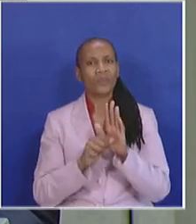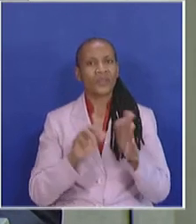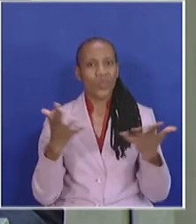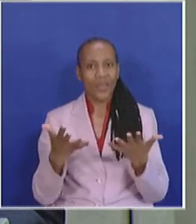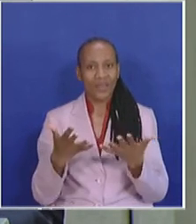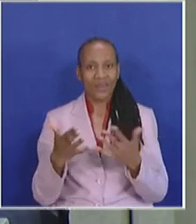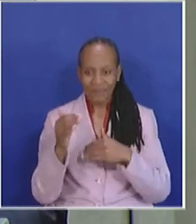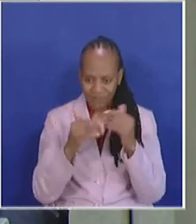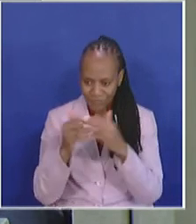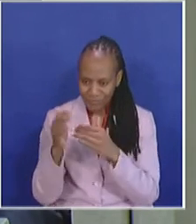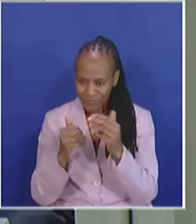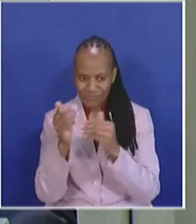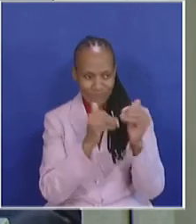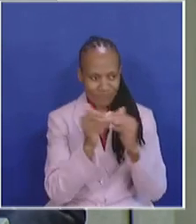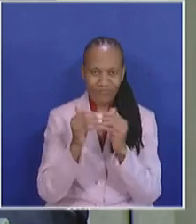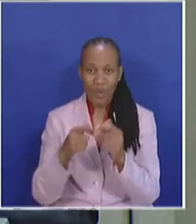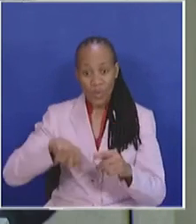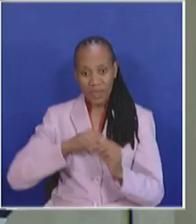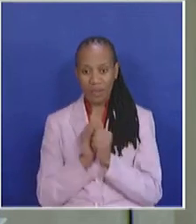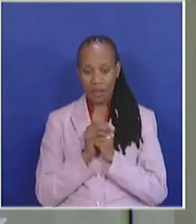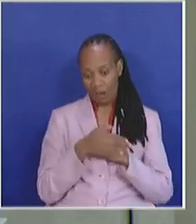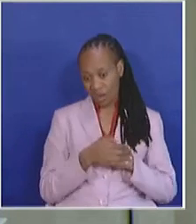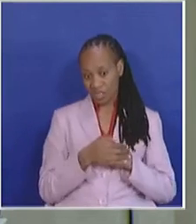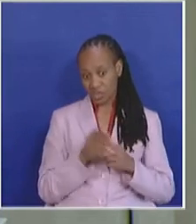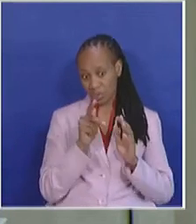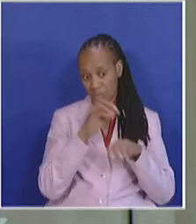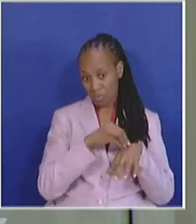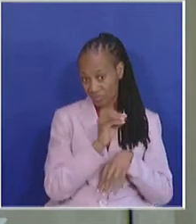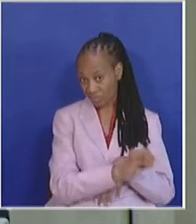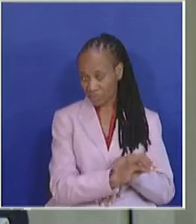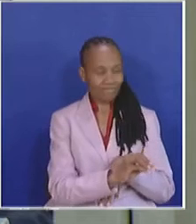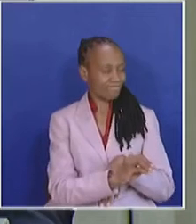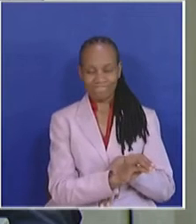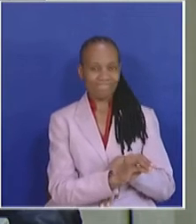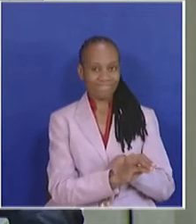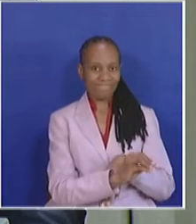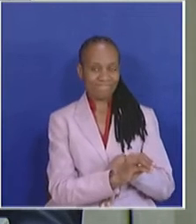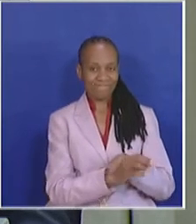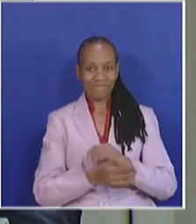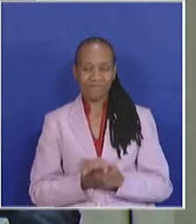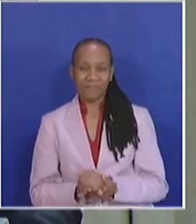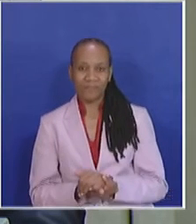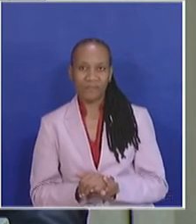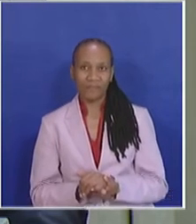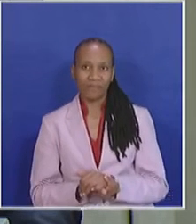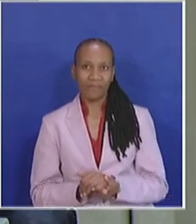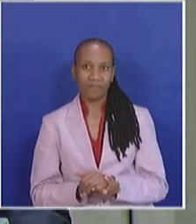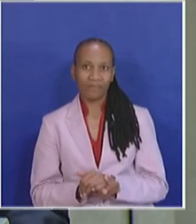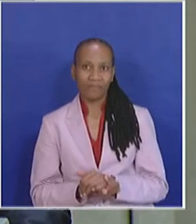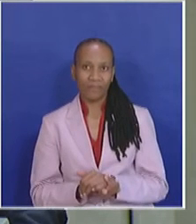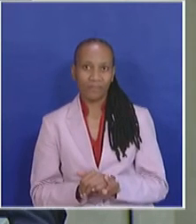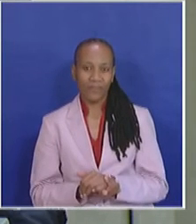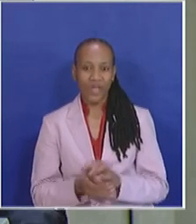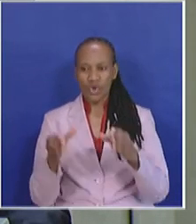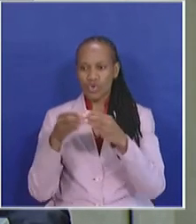provision. It's not us to hide whatever problems that may be associated with the delivery of infrastructure. The